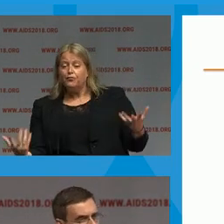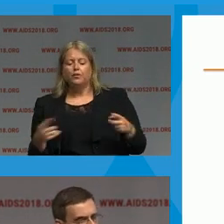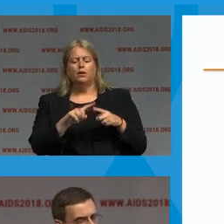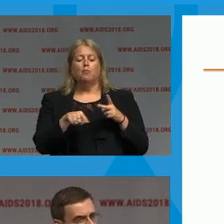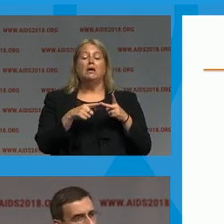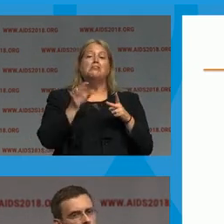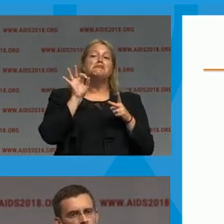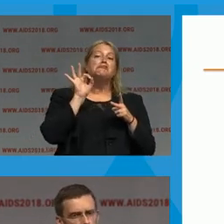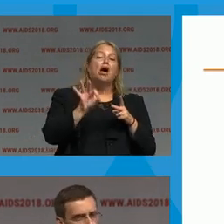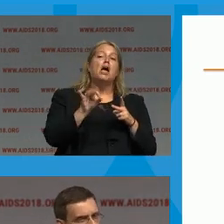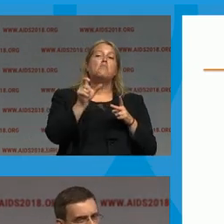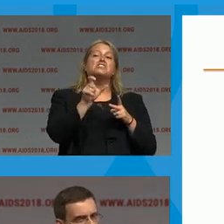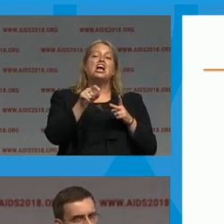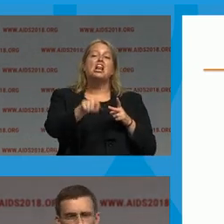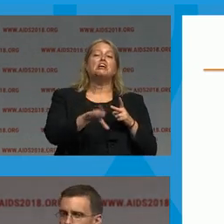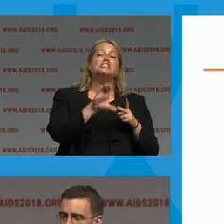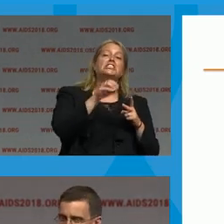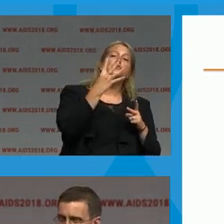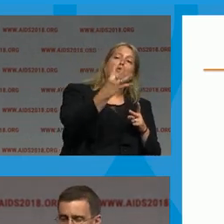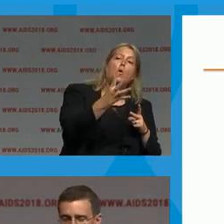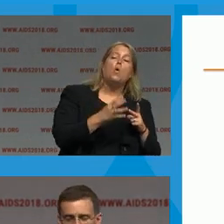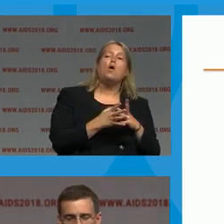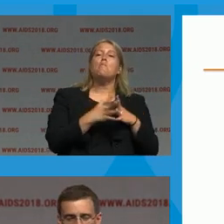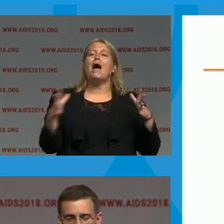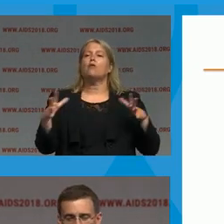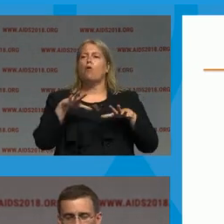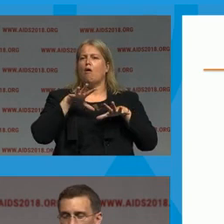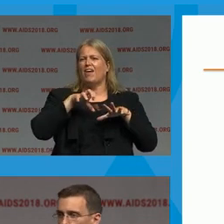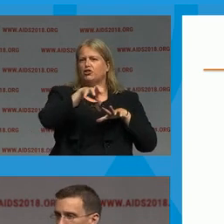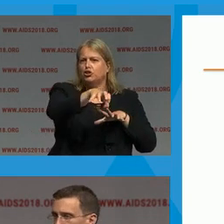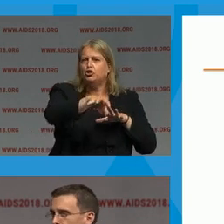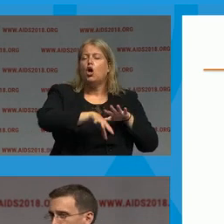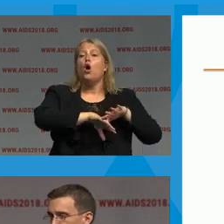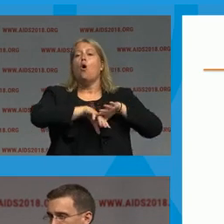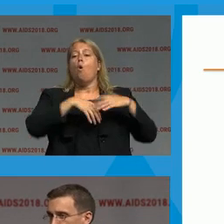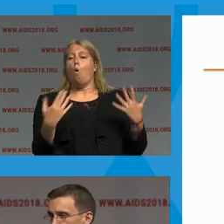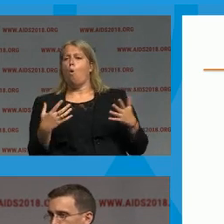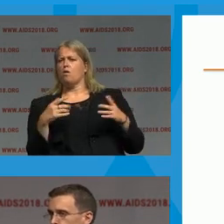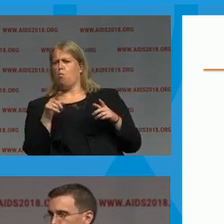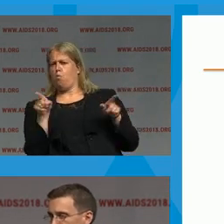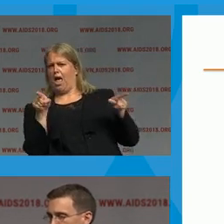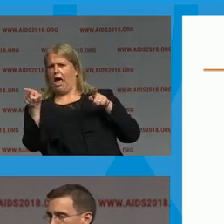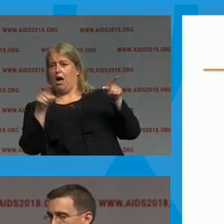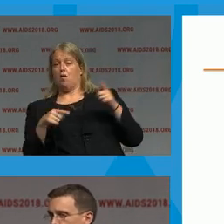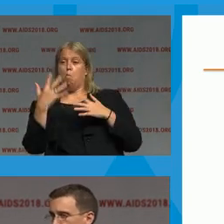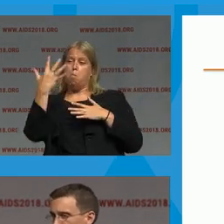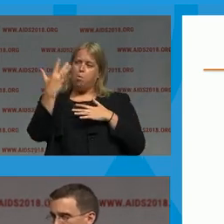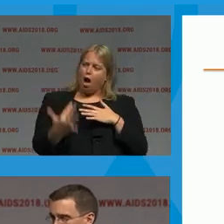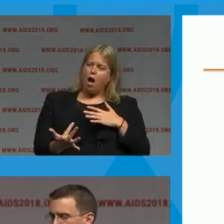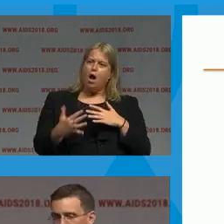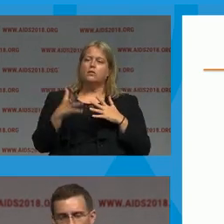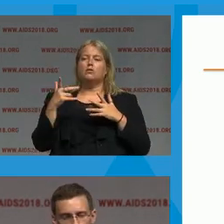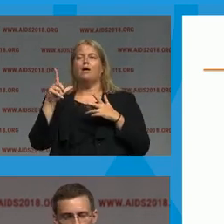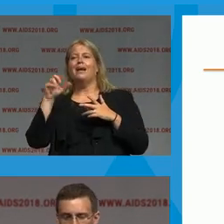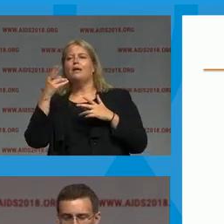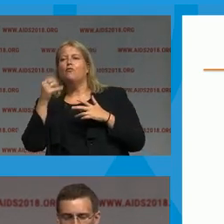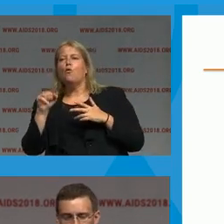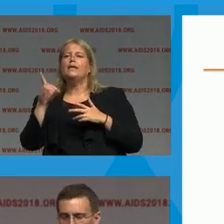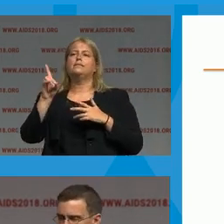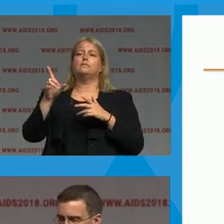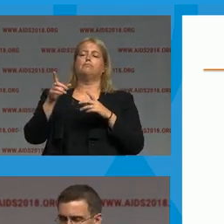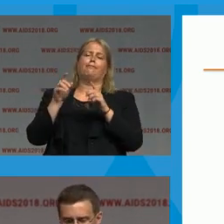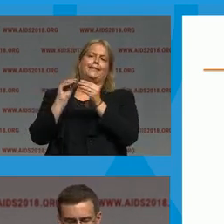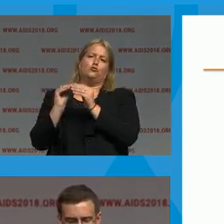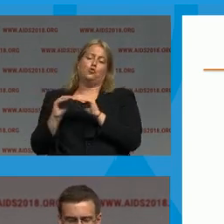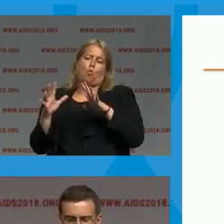are we measuring? CD4 cells, macrophages? And where are we measuring those? From the blood, from the lymphoid tissue, or from